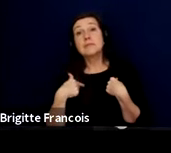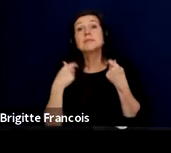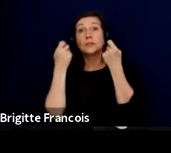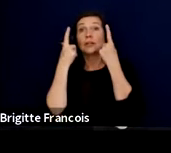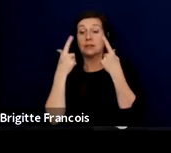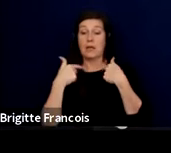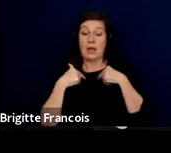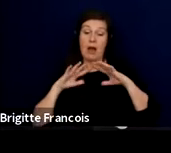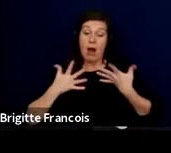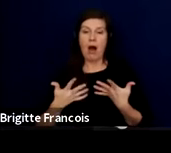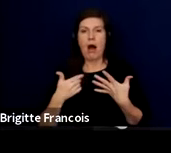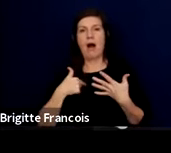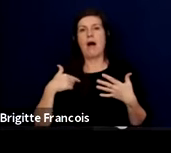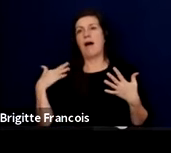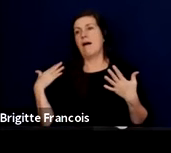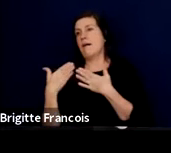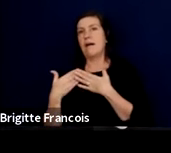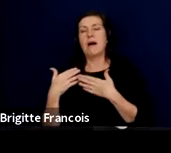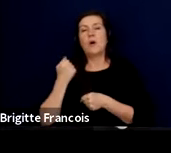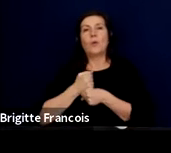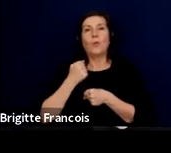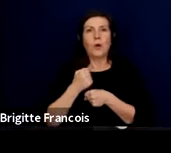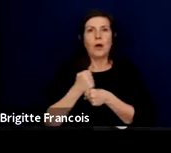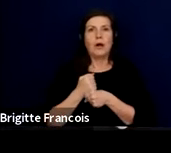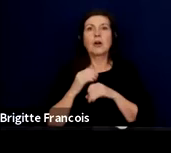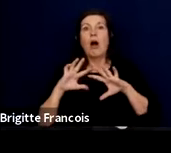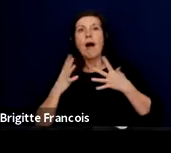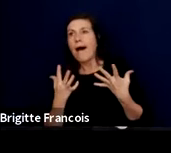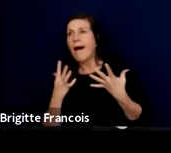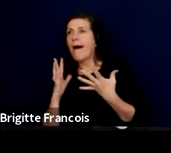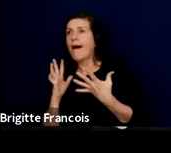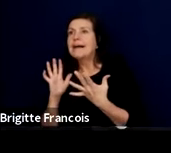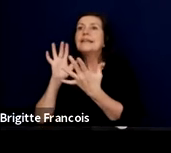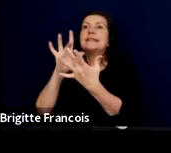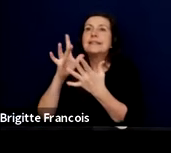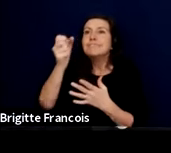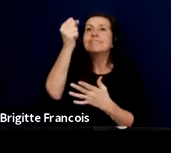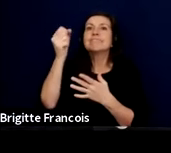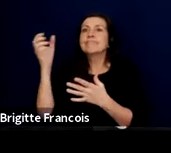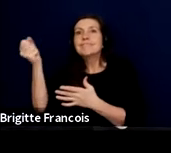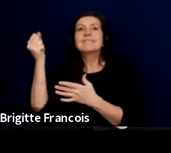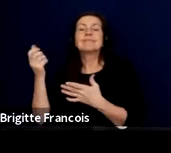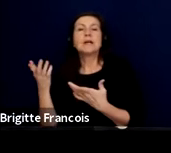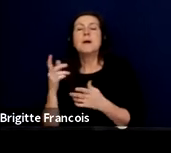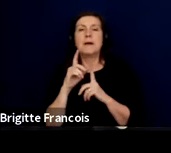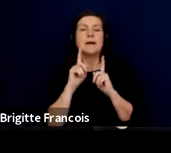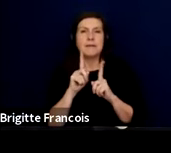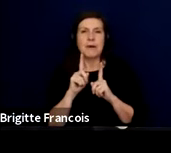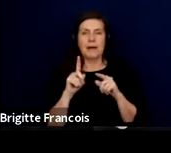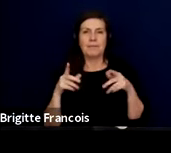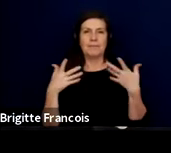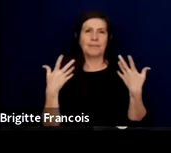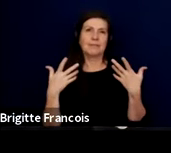working as well, like a way of reaching out. But at the same time, it's a kind of a